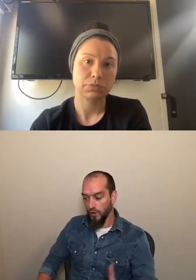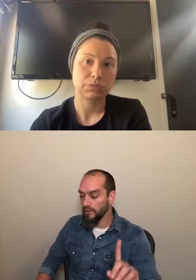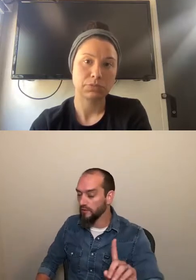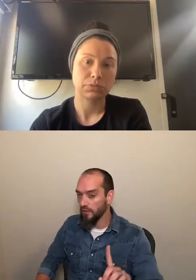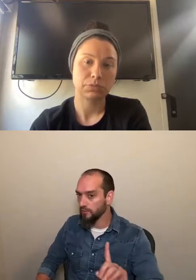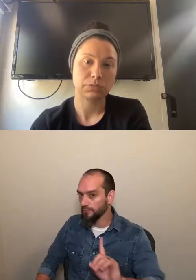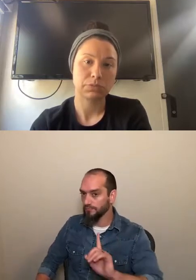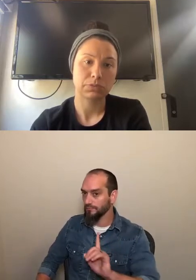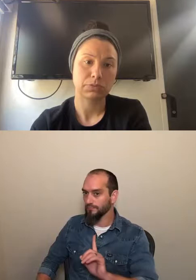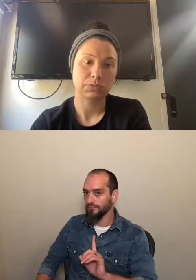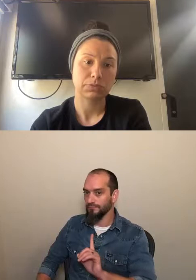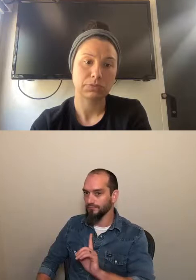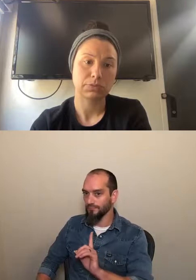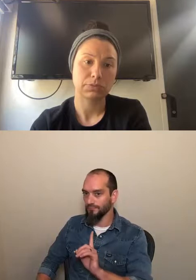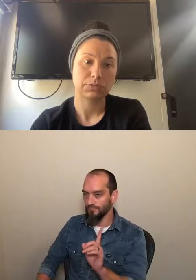Growing in the home,